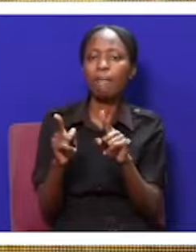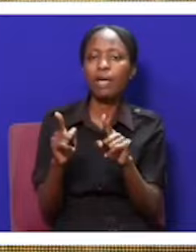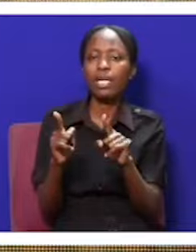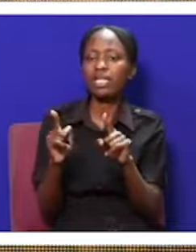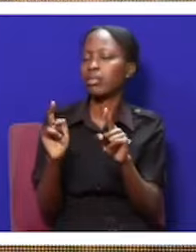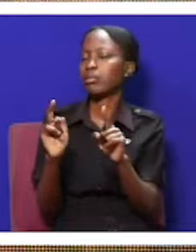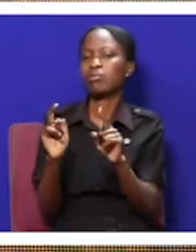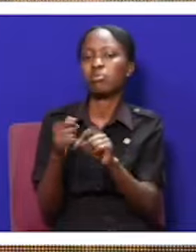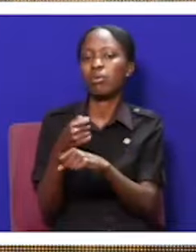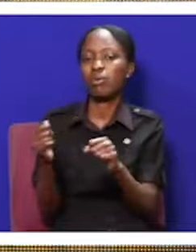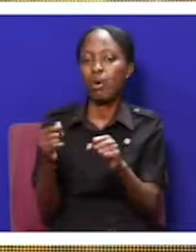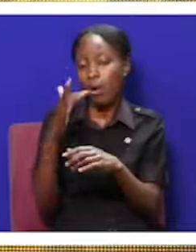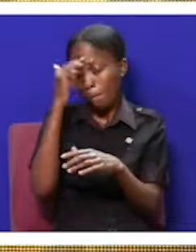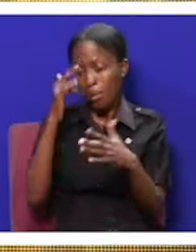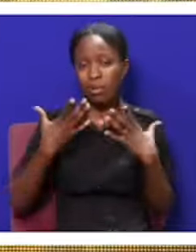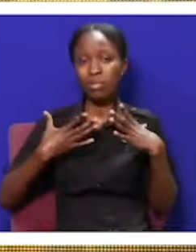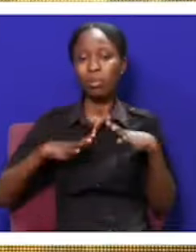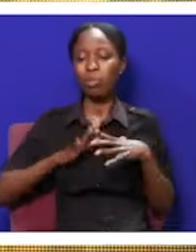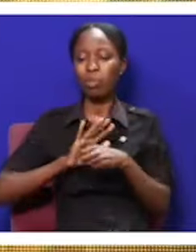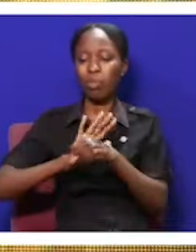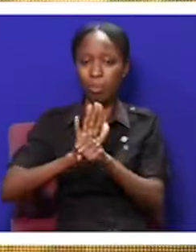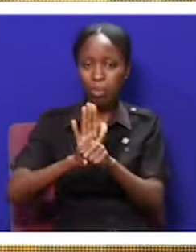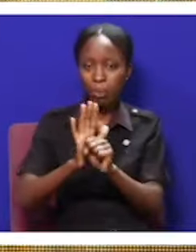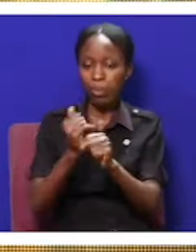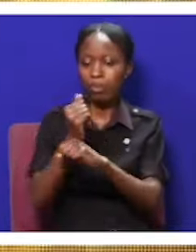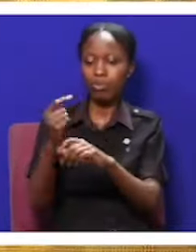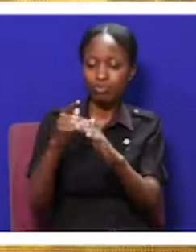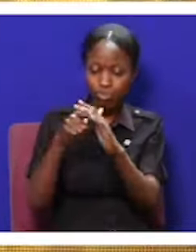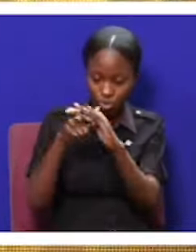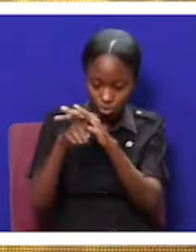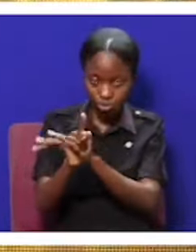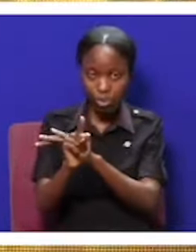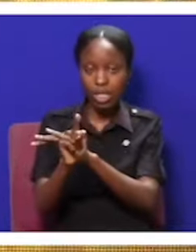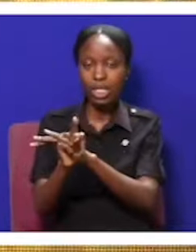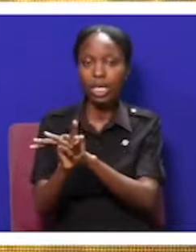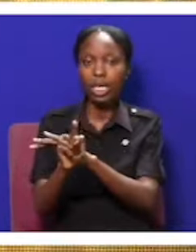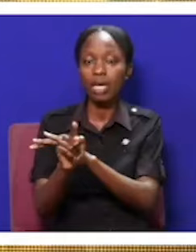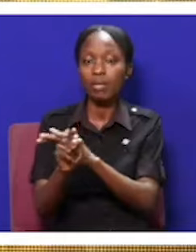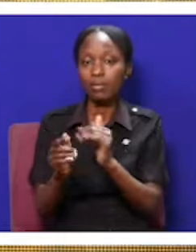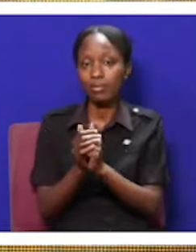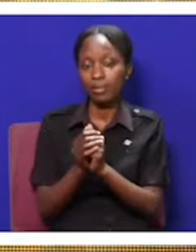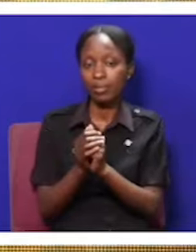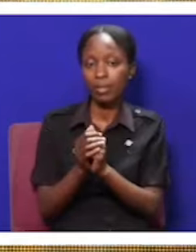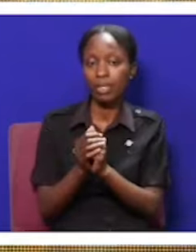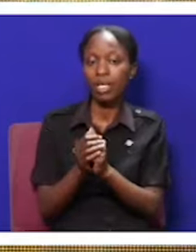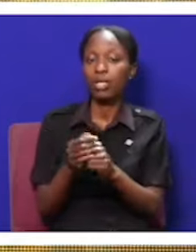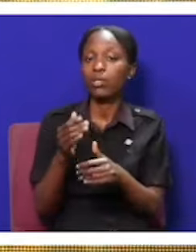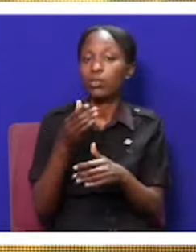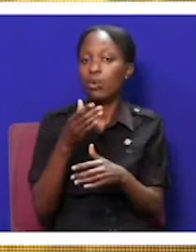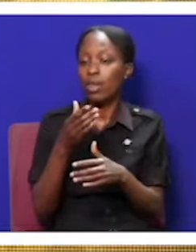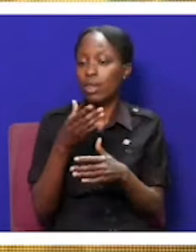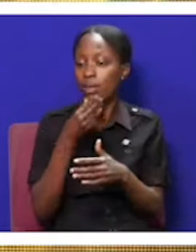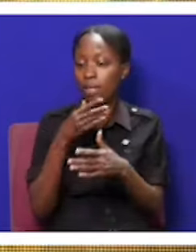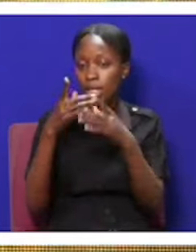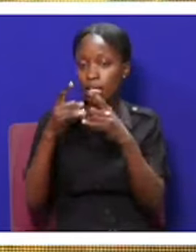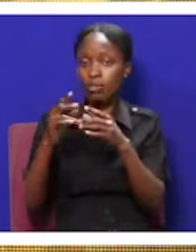Jesus. Because of the crowd, however, they could not find way to take him in. So they carried him up on